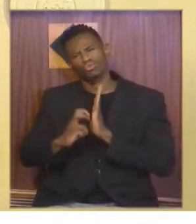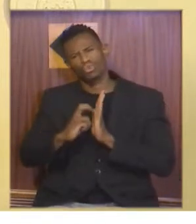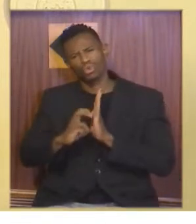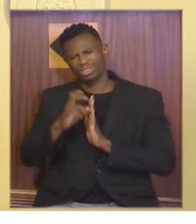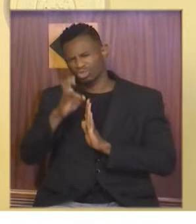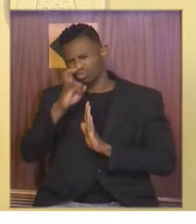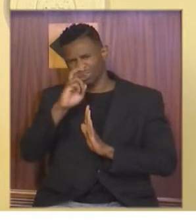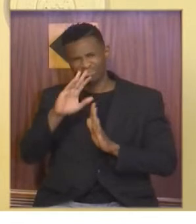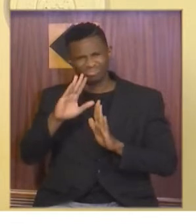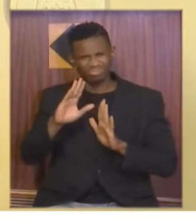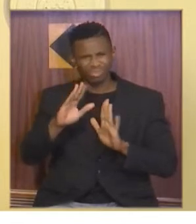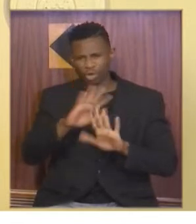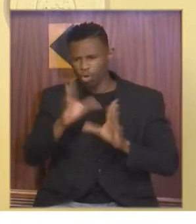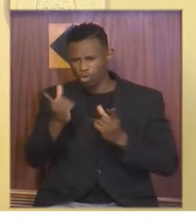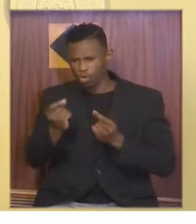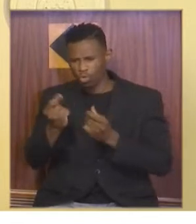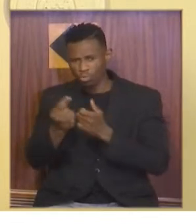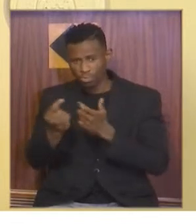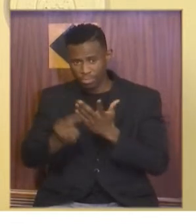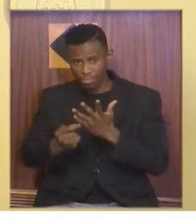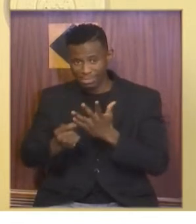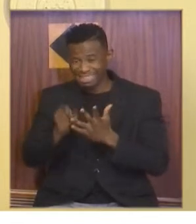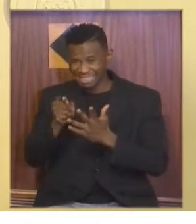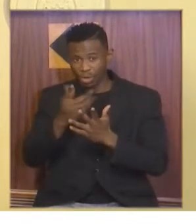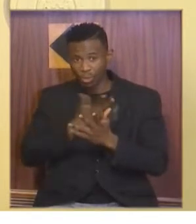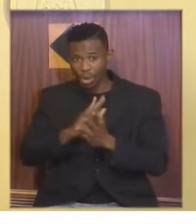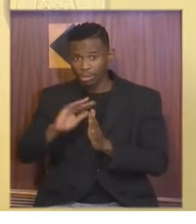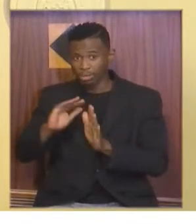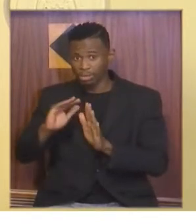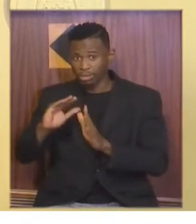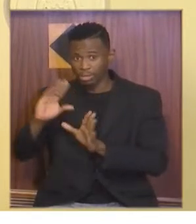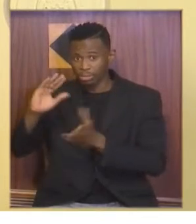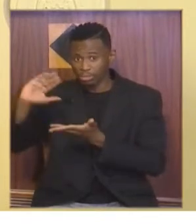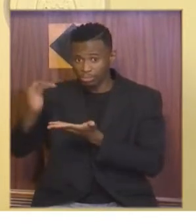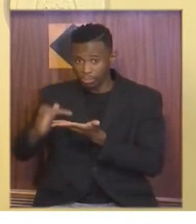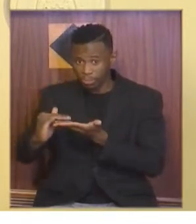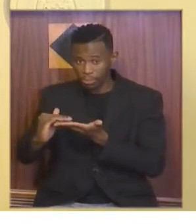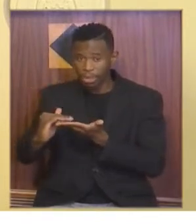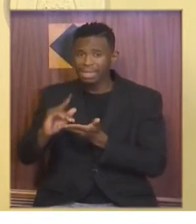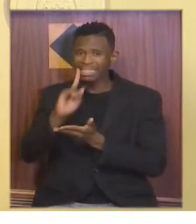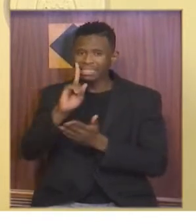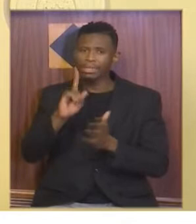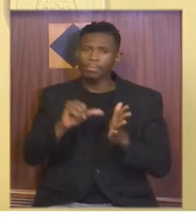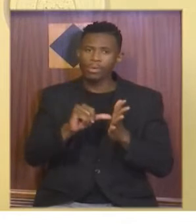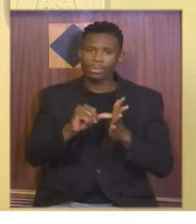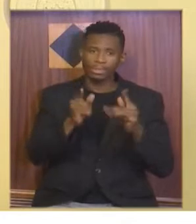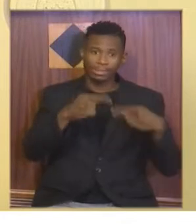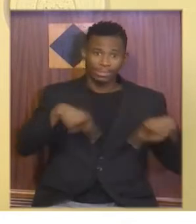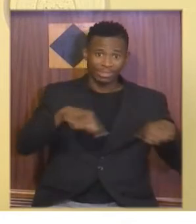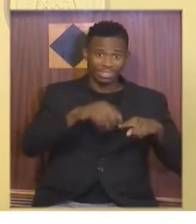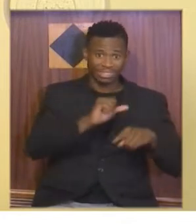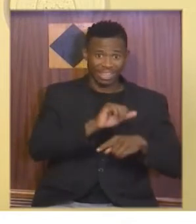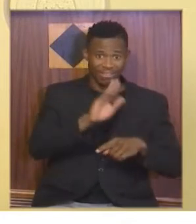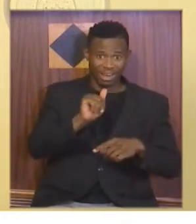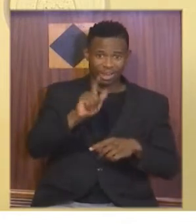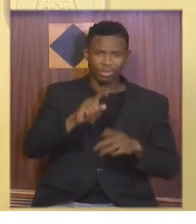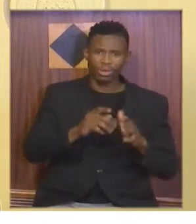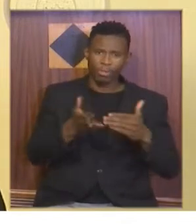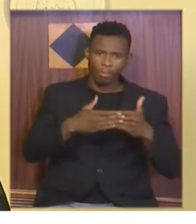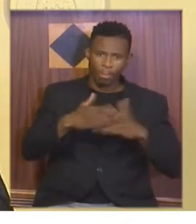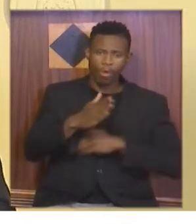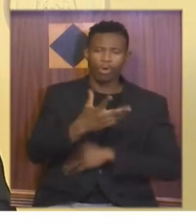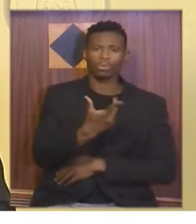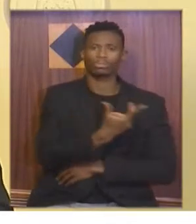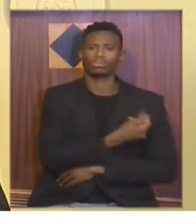that we increase the rate of vaccination among South Africans. The